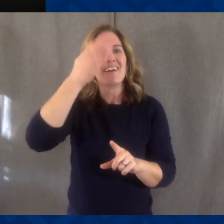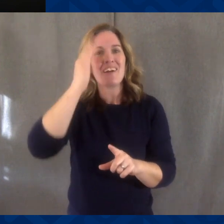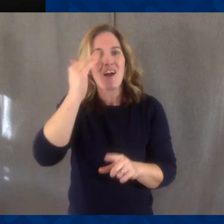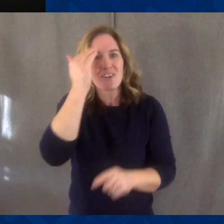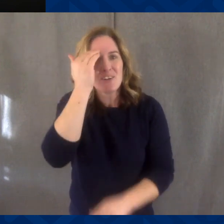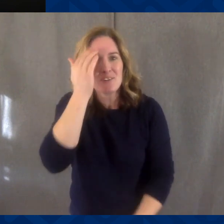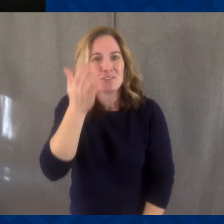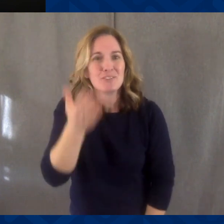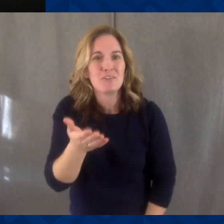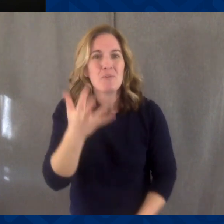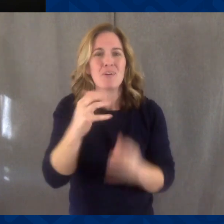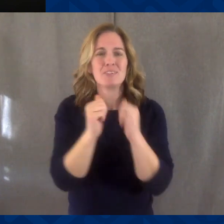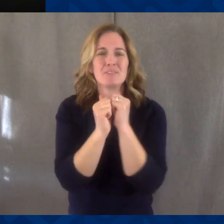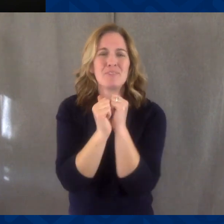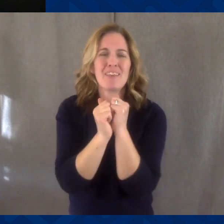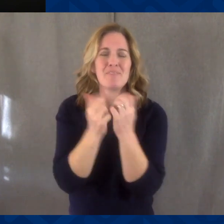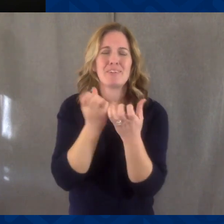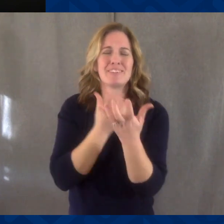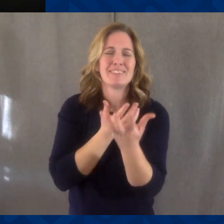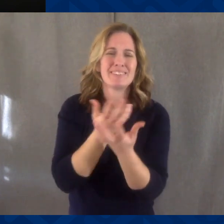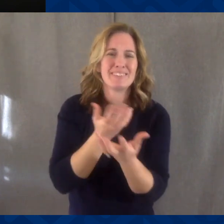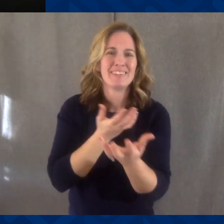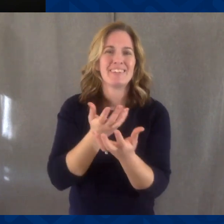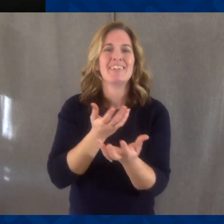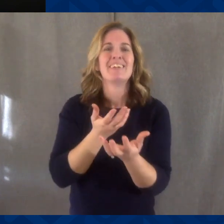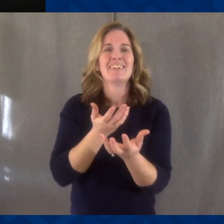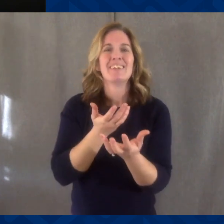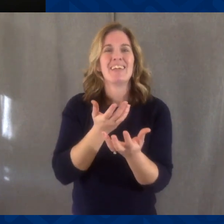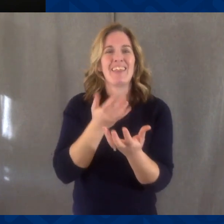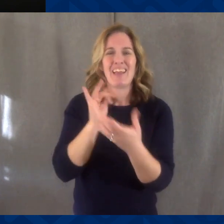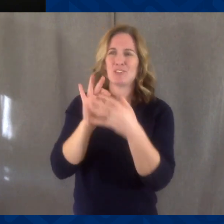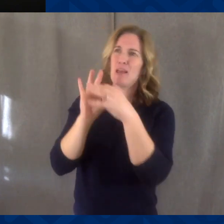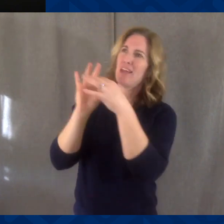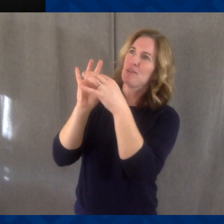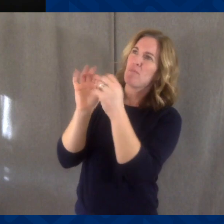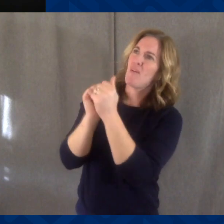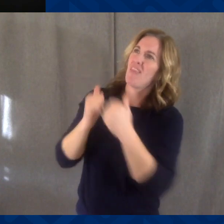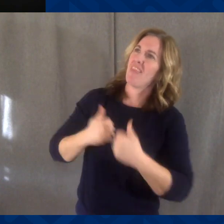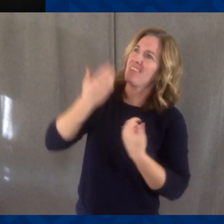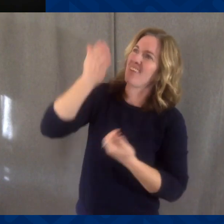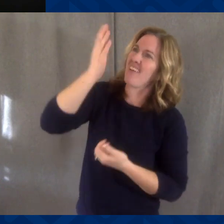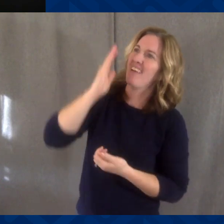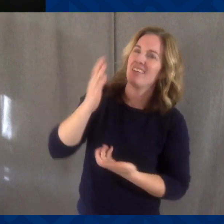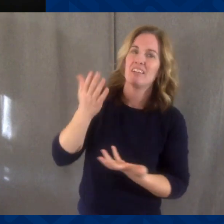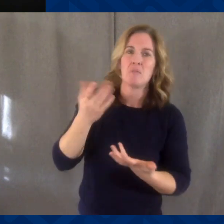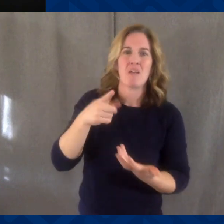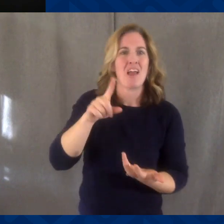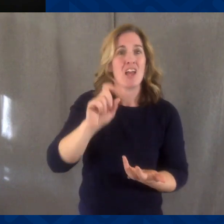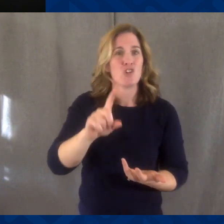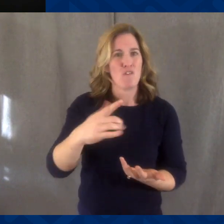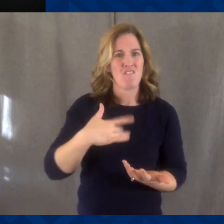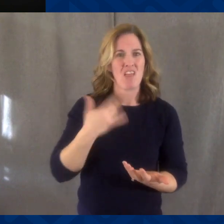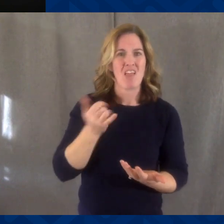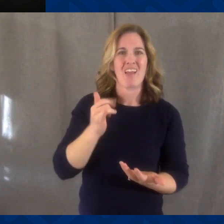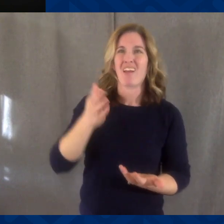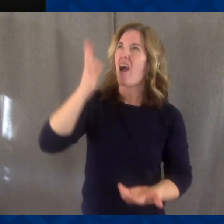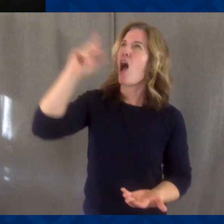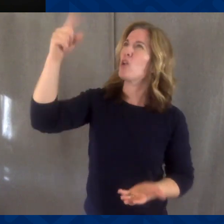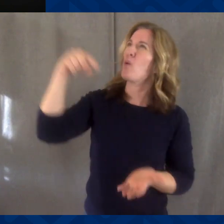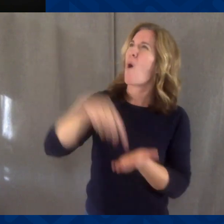living relationship with a living God. Let me ask you a question. Do you feel like God owes you? Do you feel like God